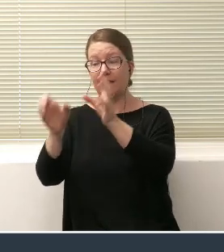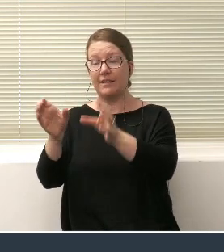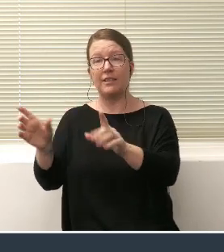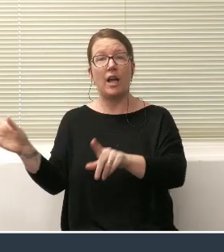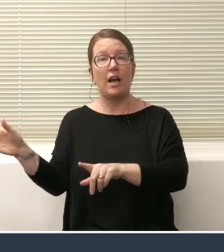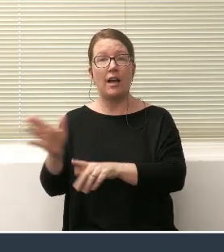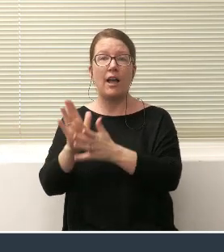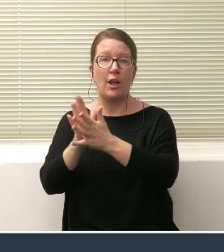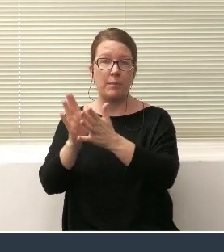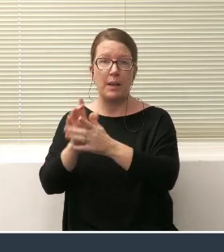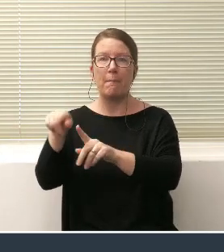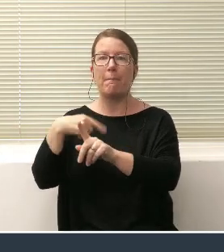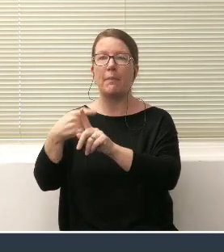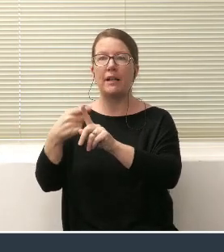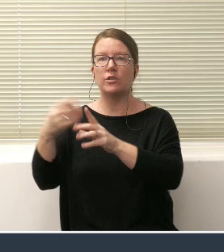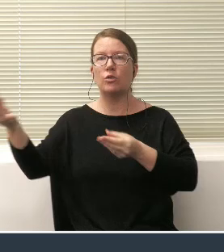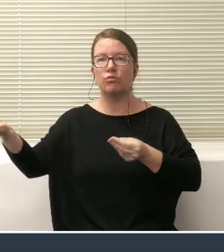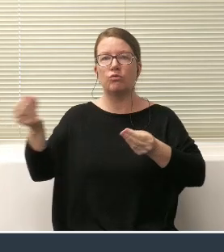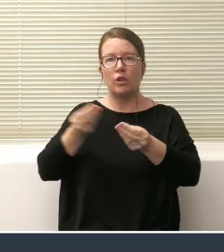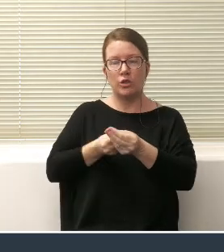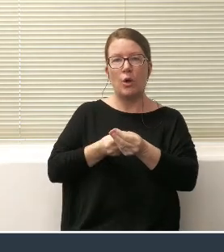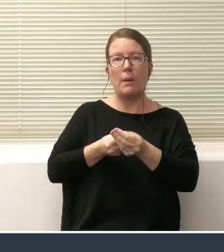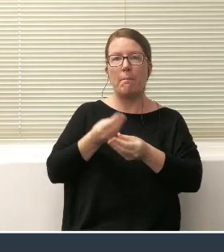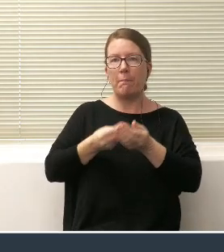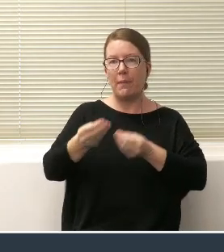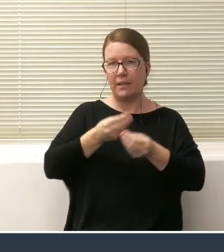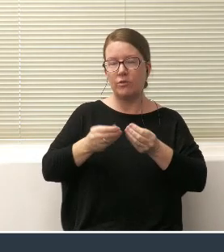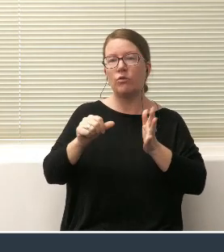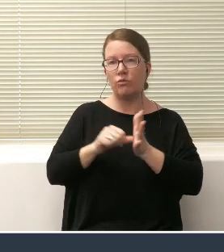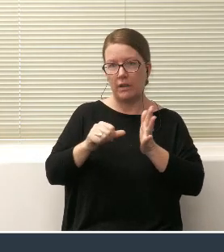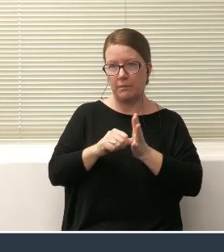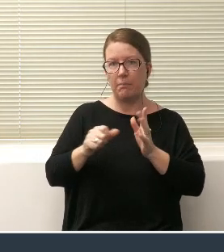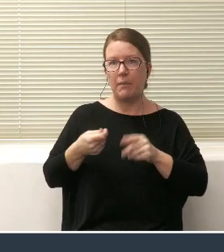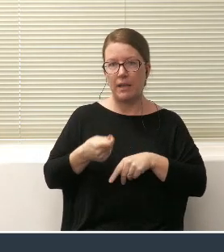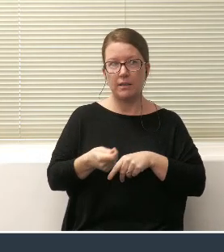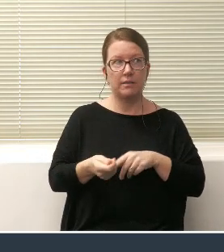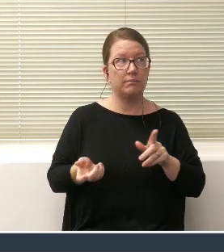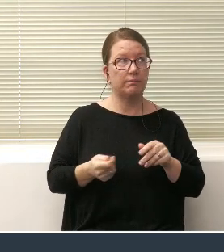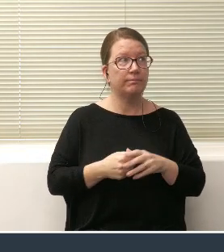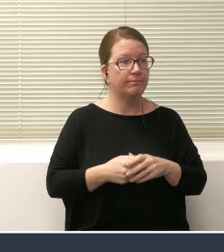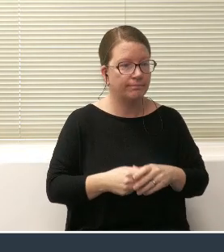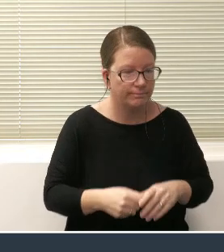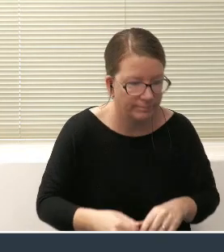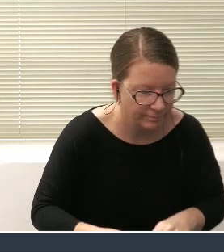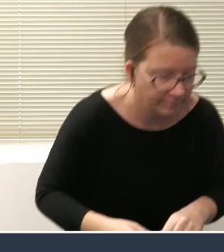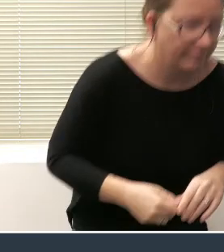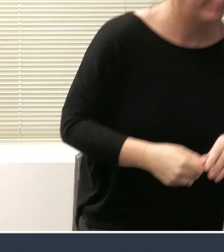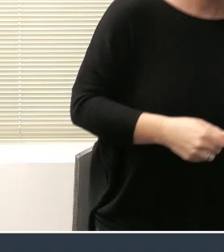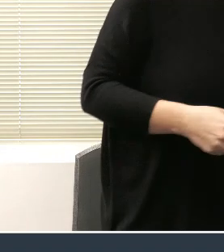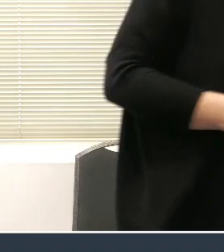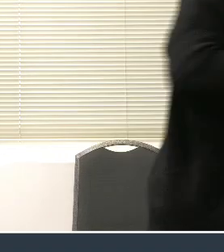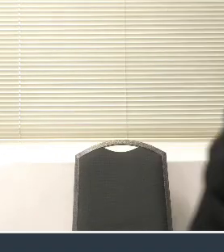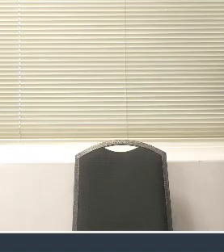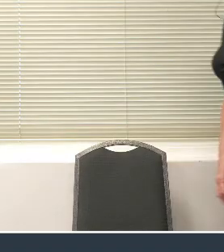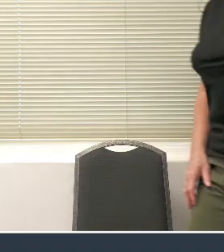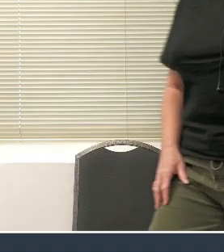money to rates? Yes, there is an option. So one of the tricky things that we discussed through our workshops and